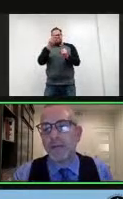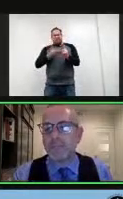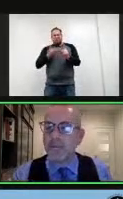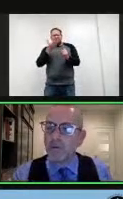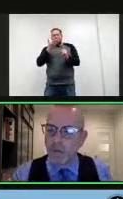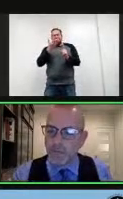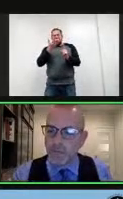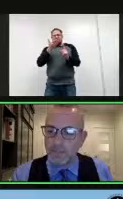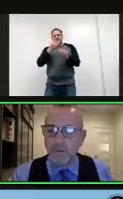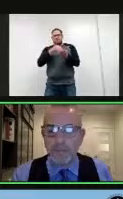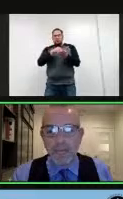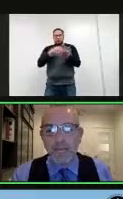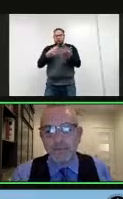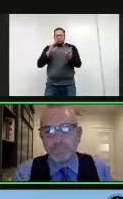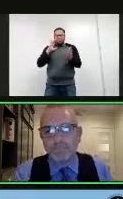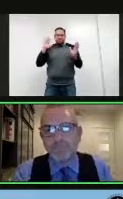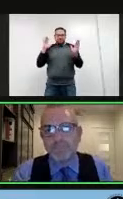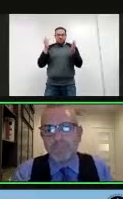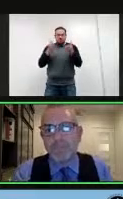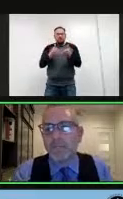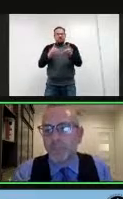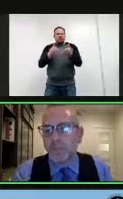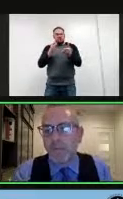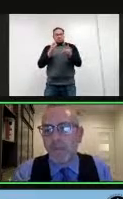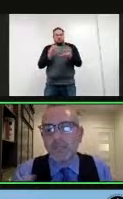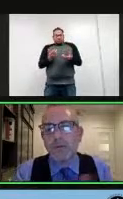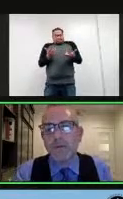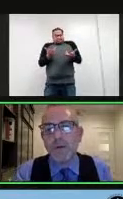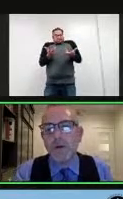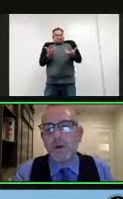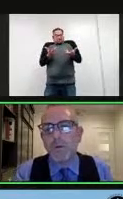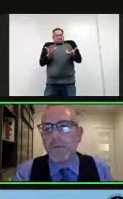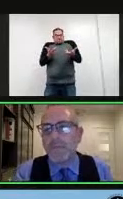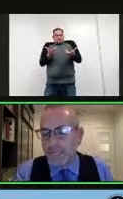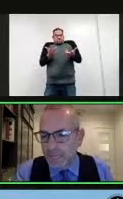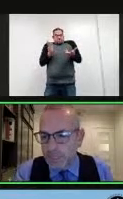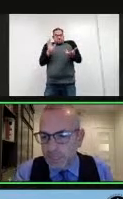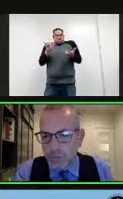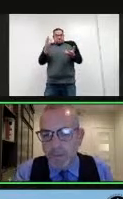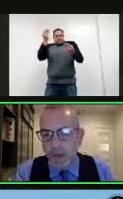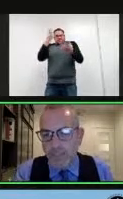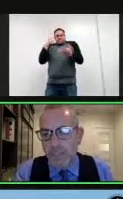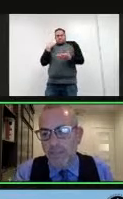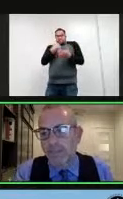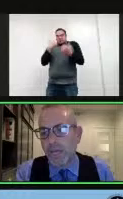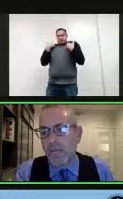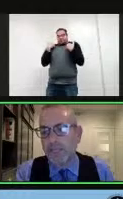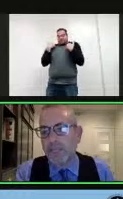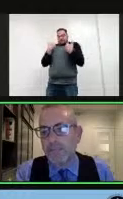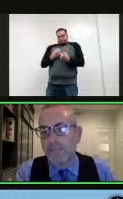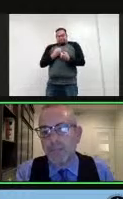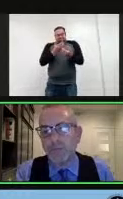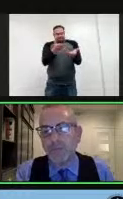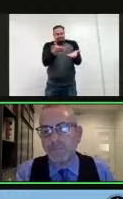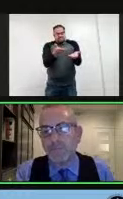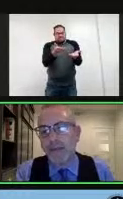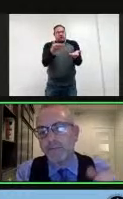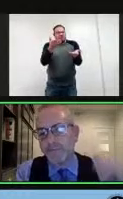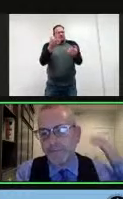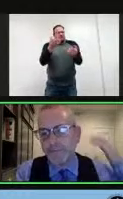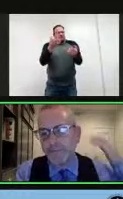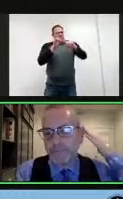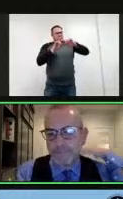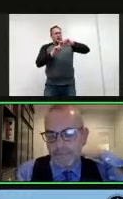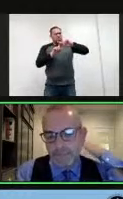profile comes out of the input we get, that's what you get. So we think that's a huge positive and something to kind